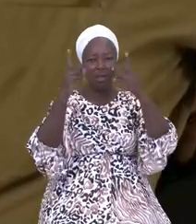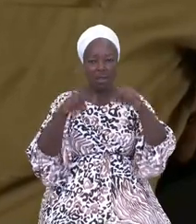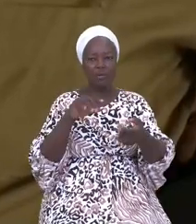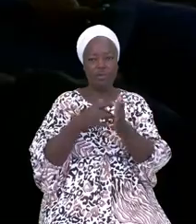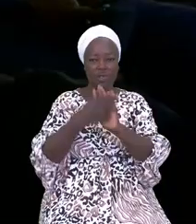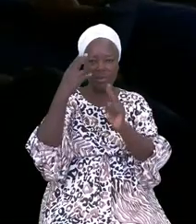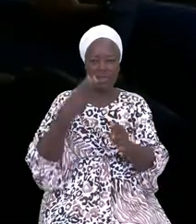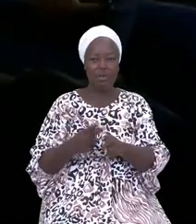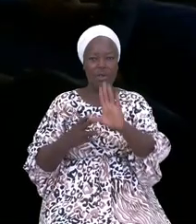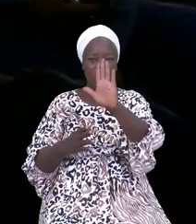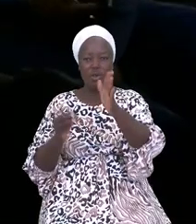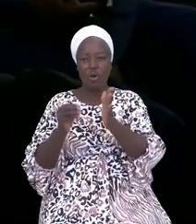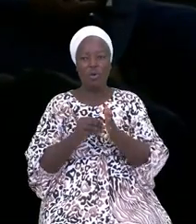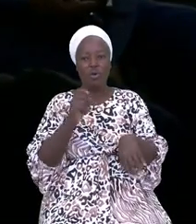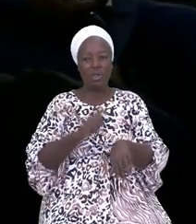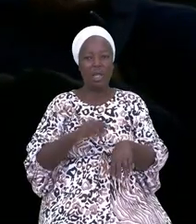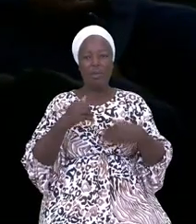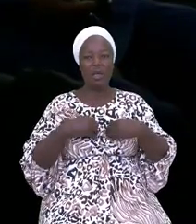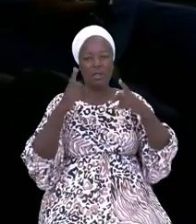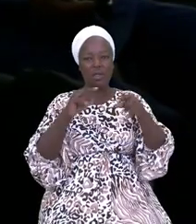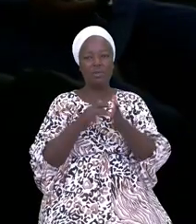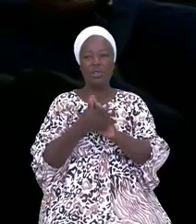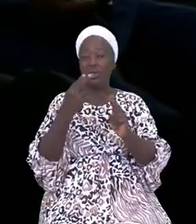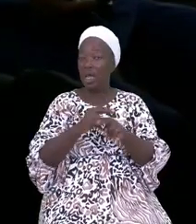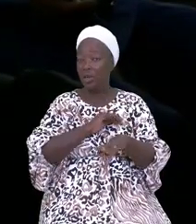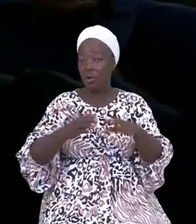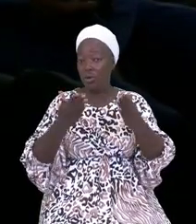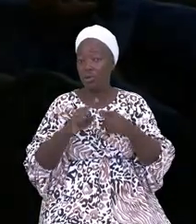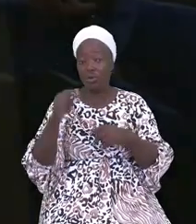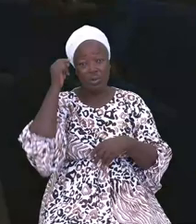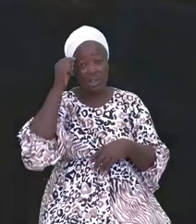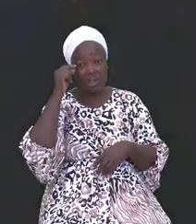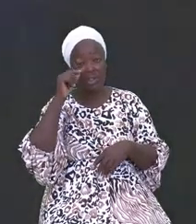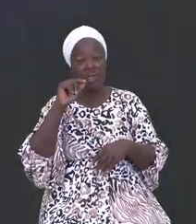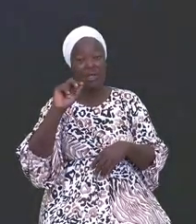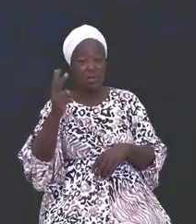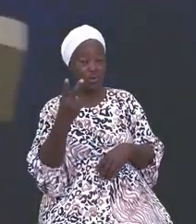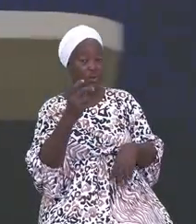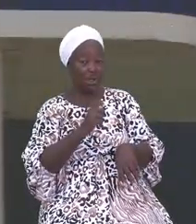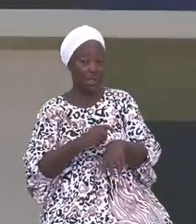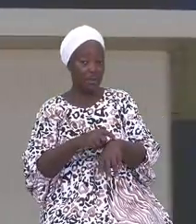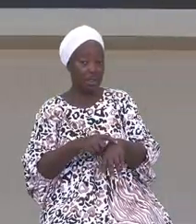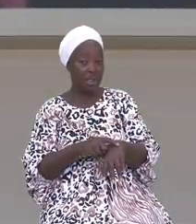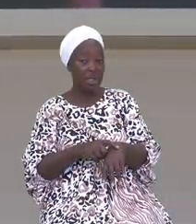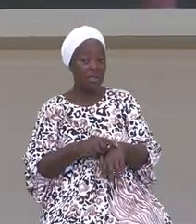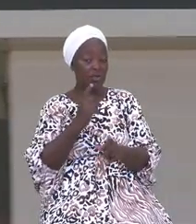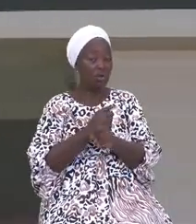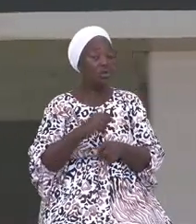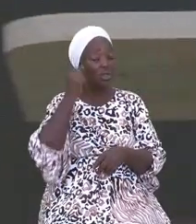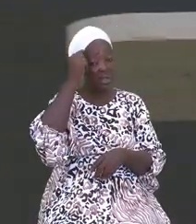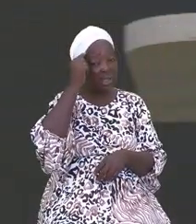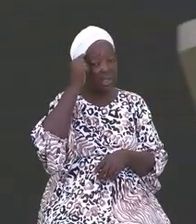time has come. I want you to think, I want you to think twice as much as he